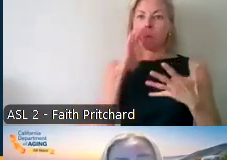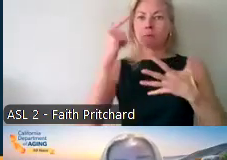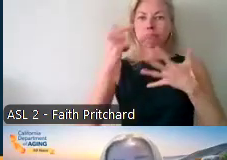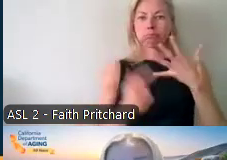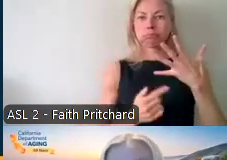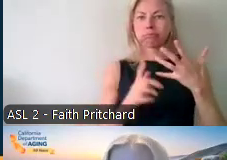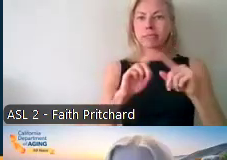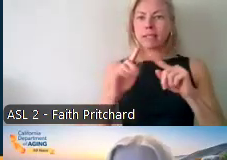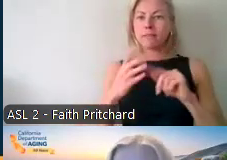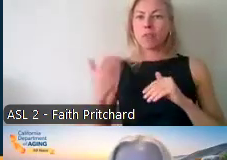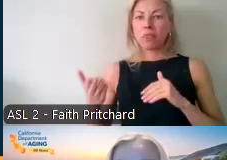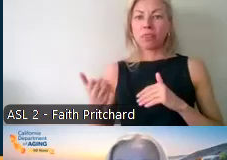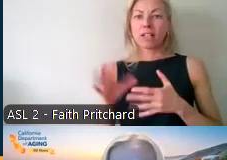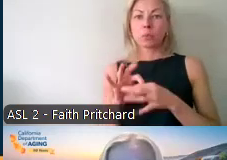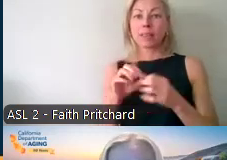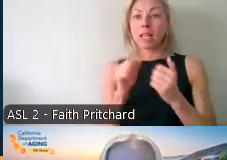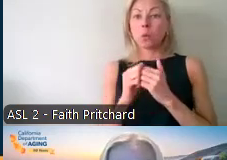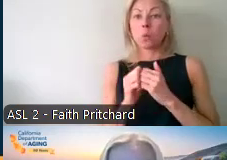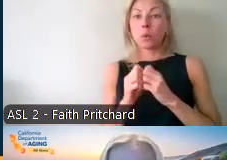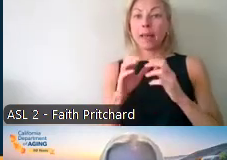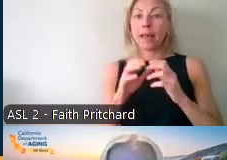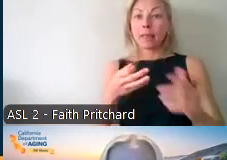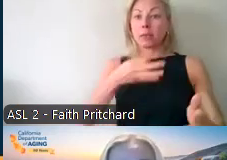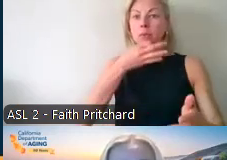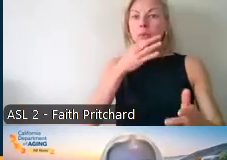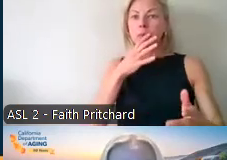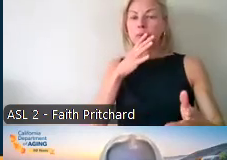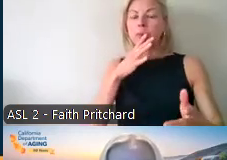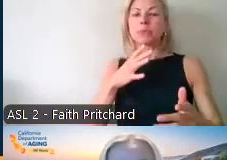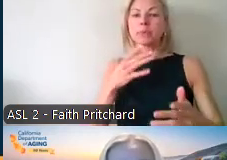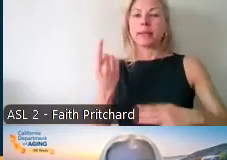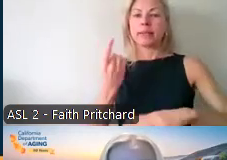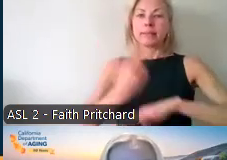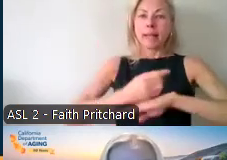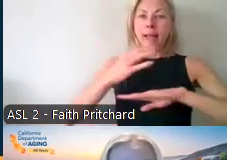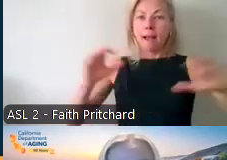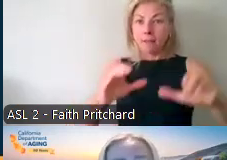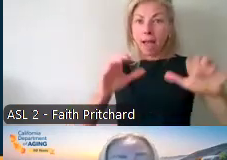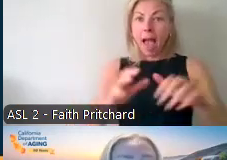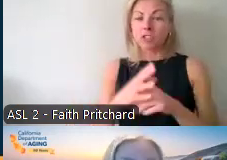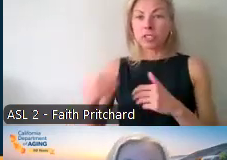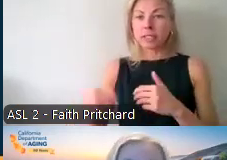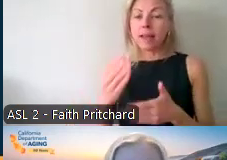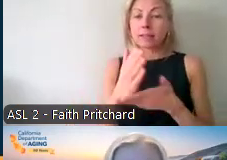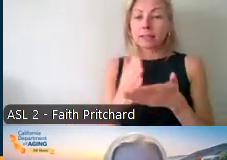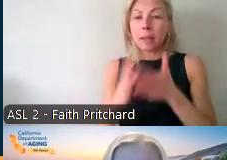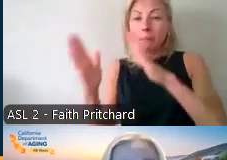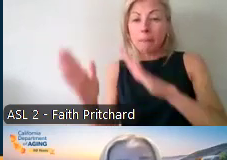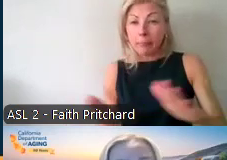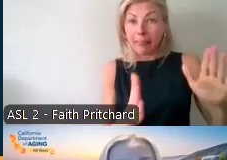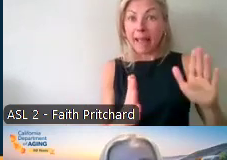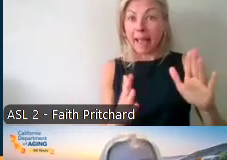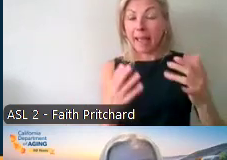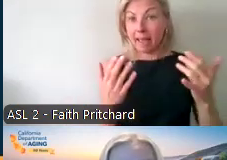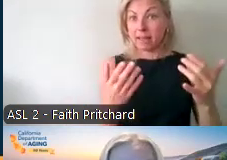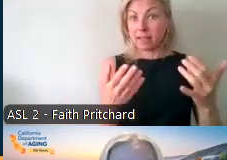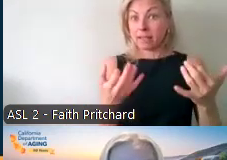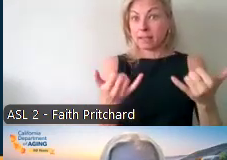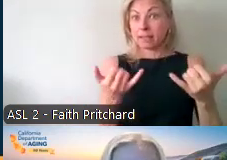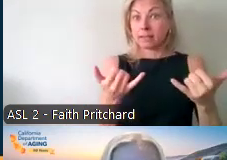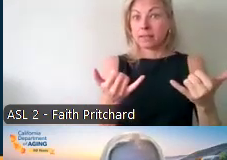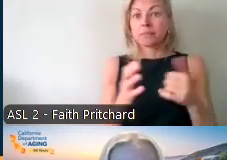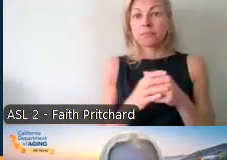our upcoming day of action. But I'm also going to share with you essentially just some of the planning to date, and also